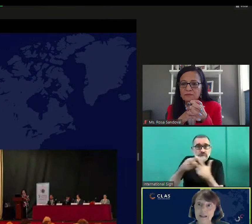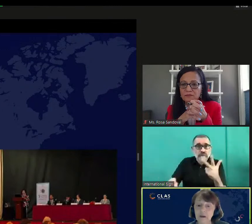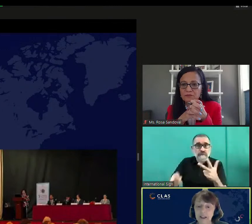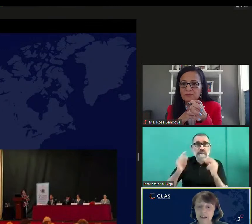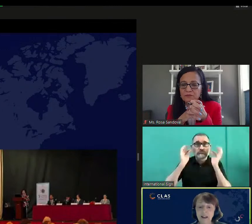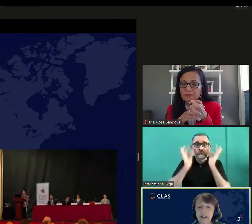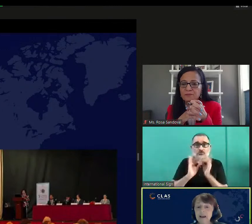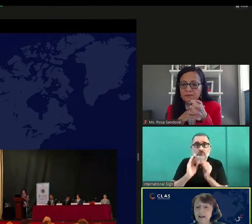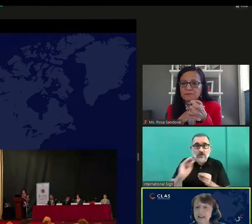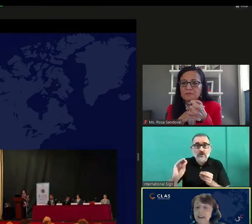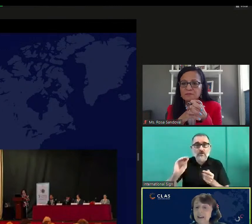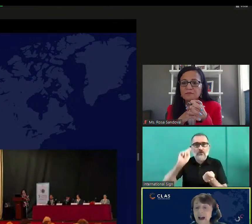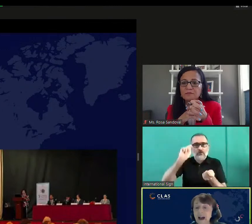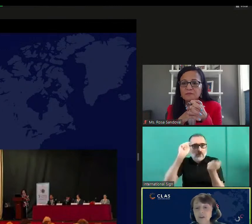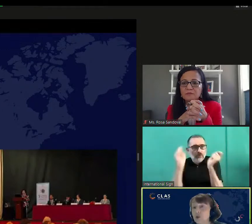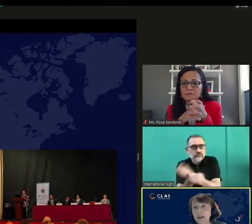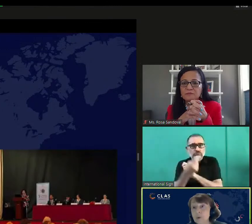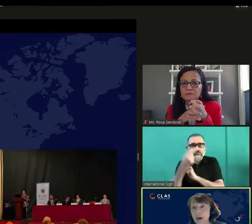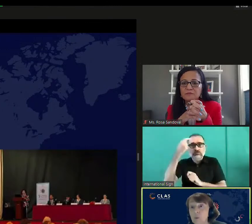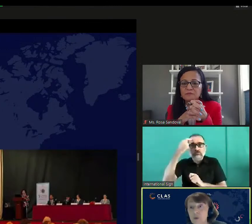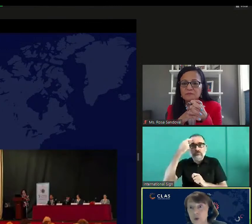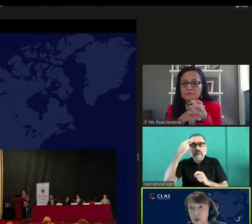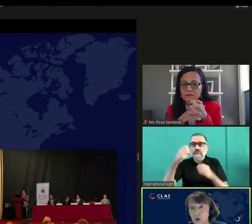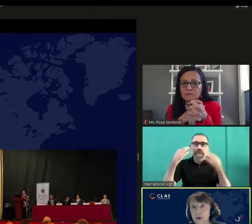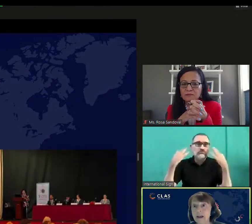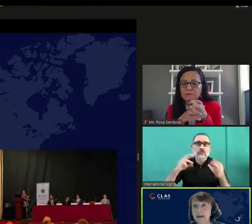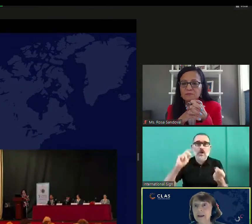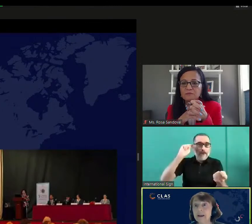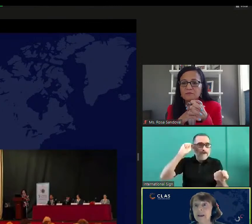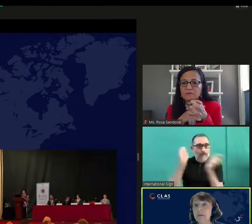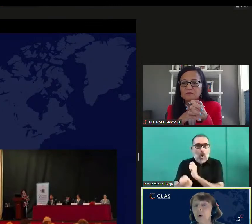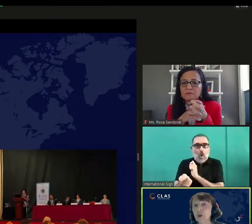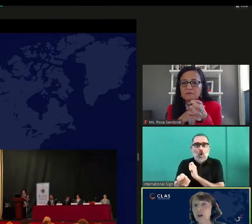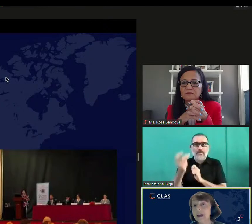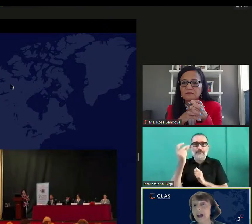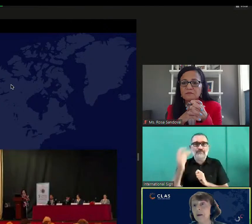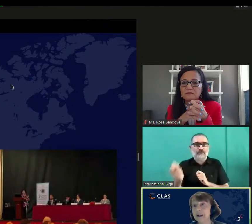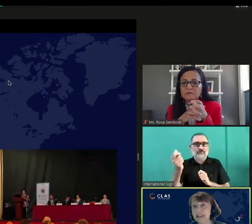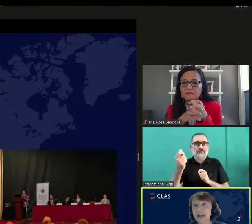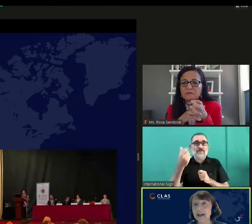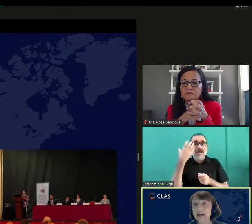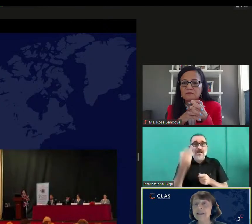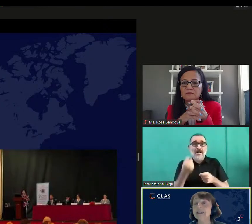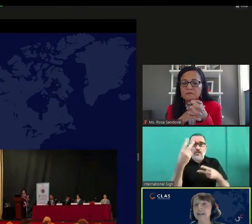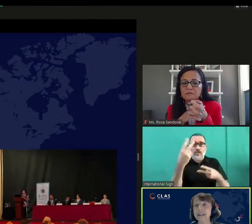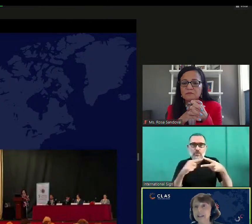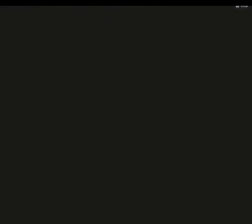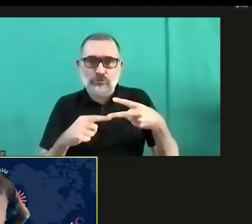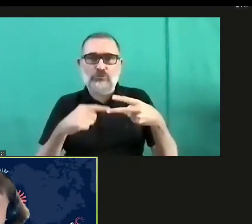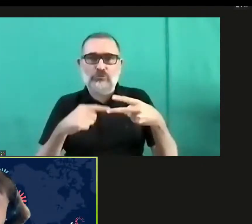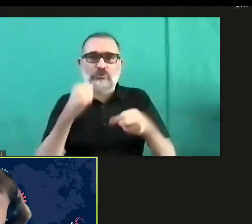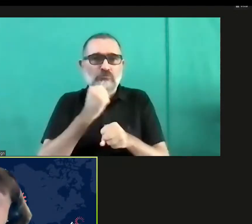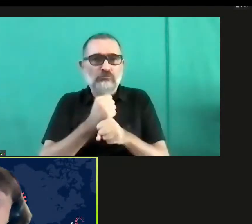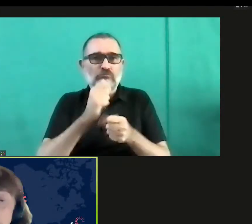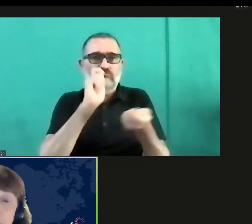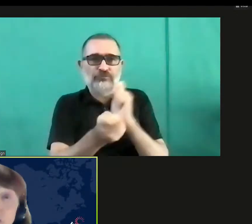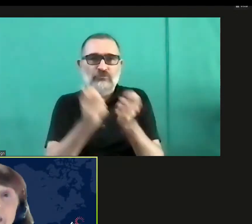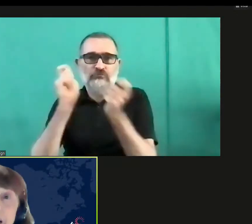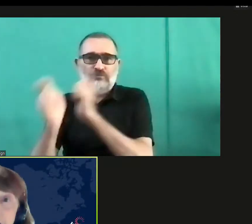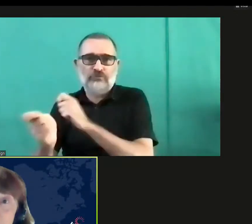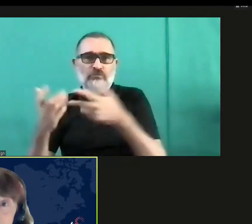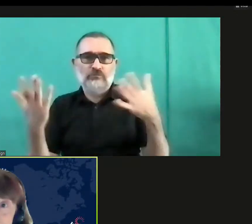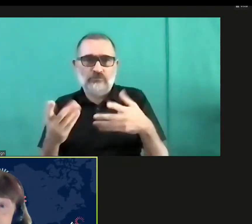professionalizing all of the civil society groups. And this has helped us out tremendously in